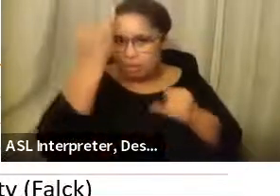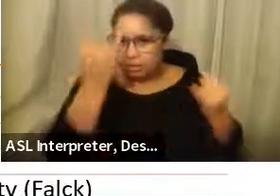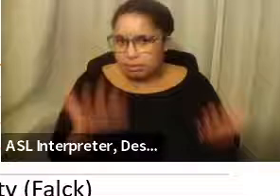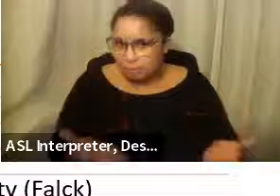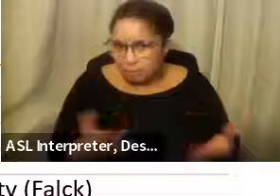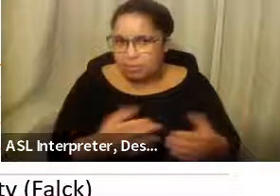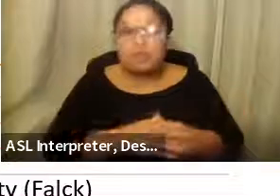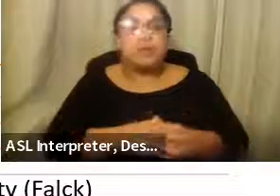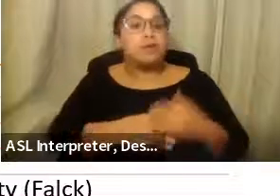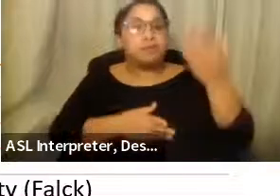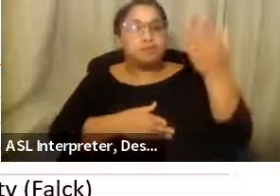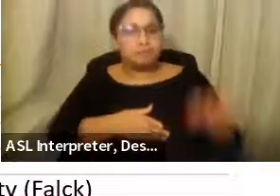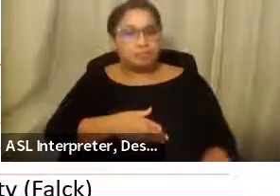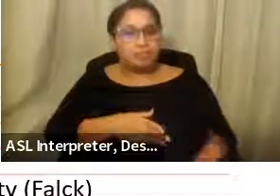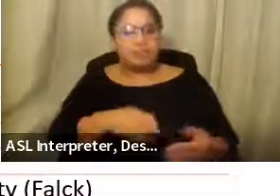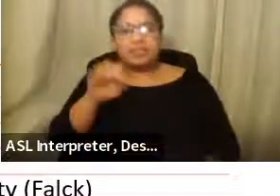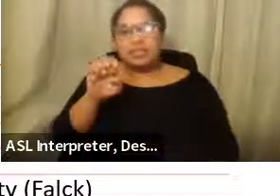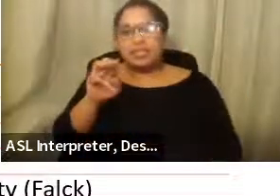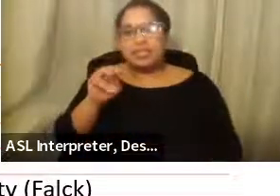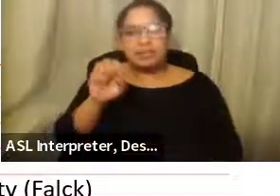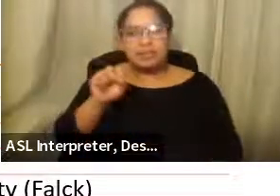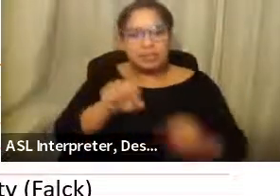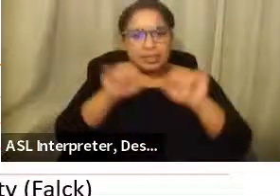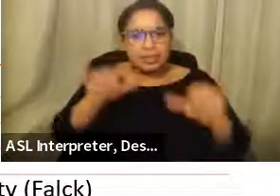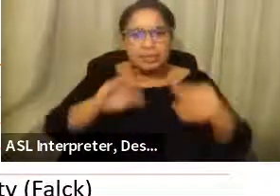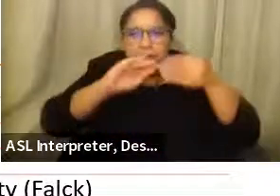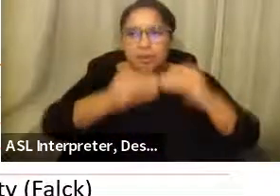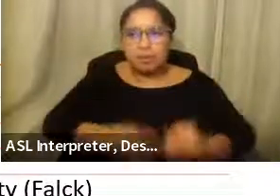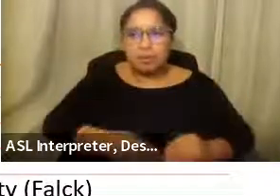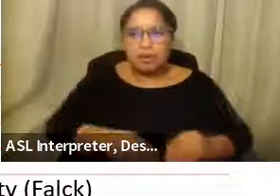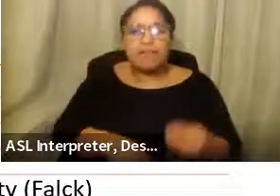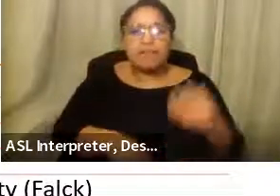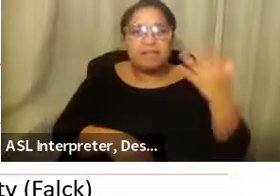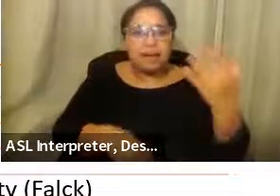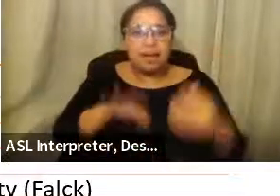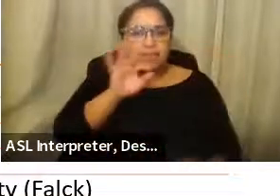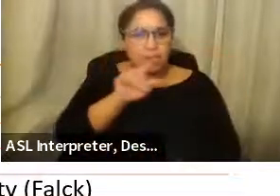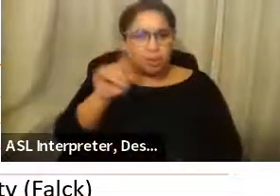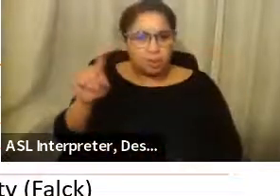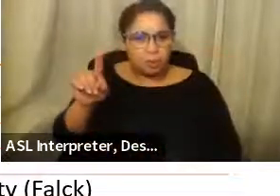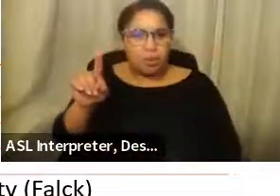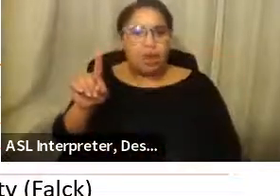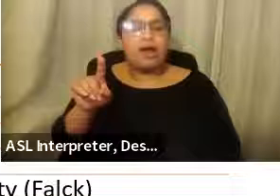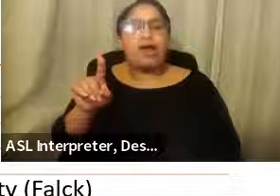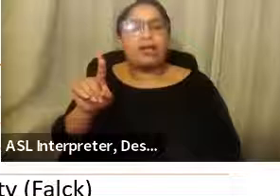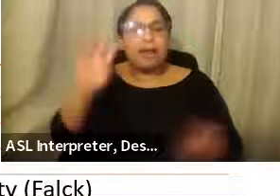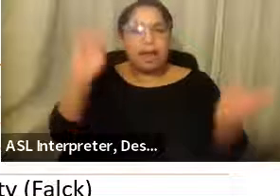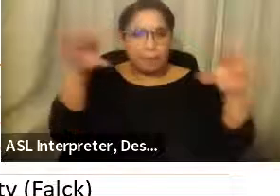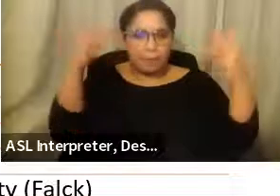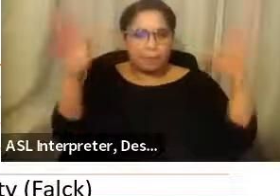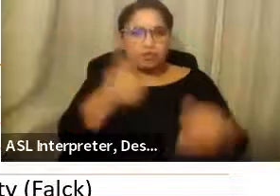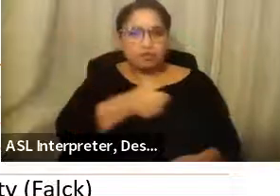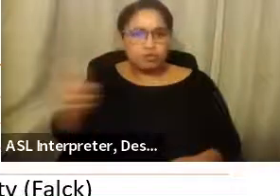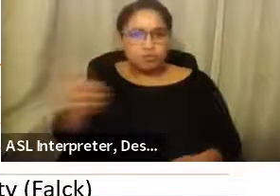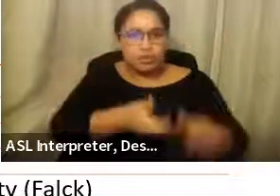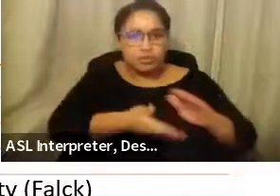So this is our EMS system by the numbers. We have 5 911 ambulance transport operating areas, and 4 of